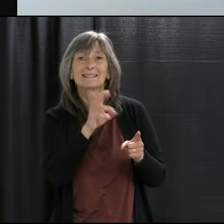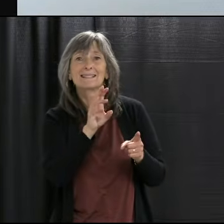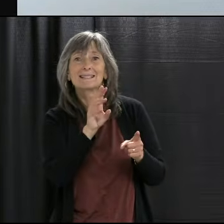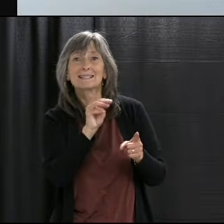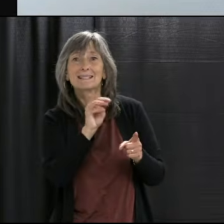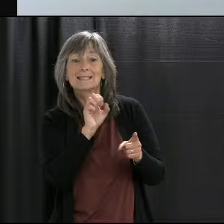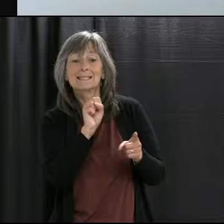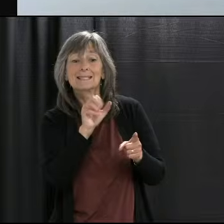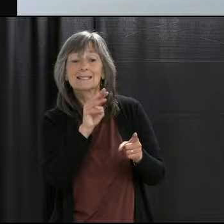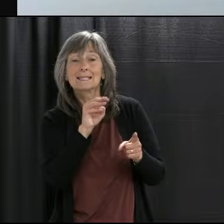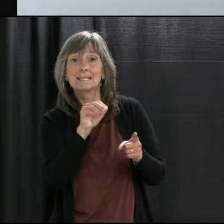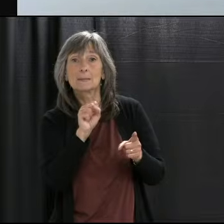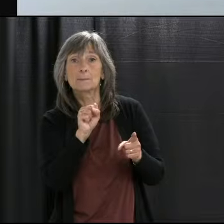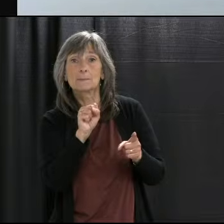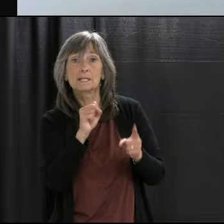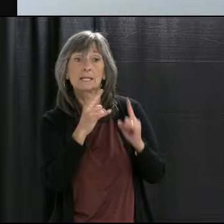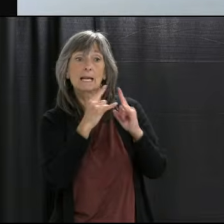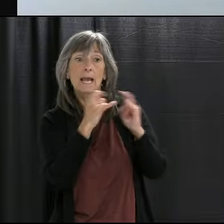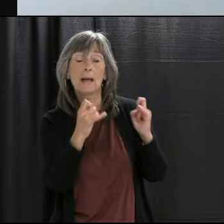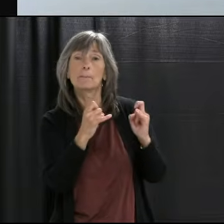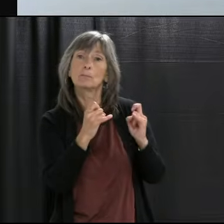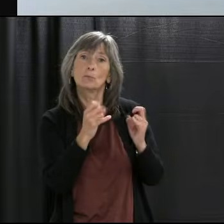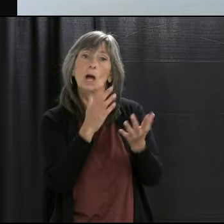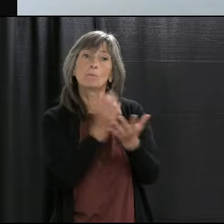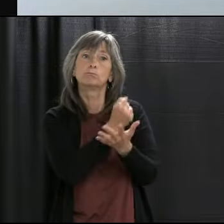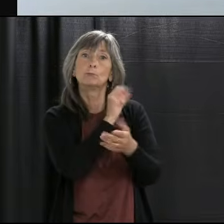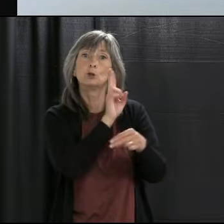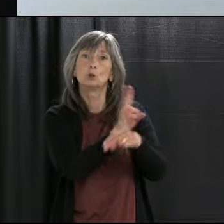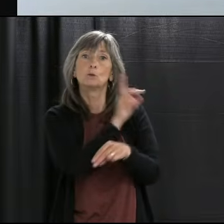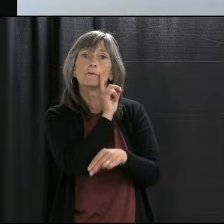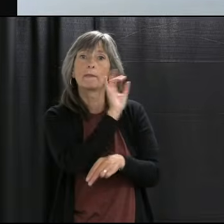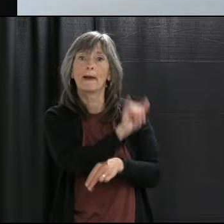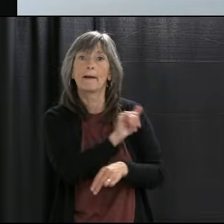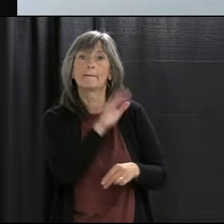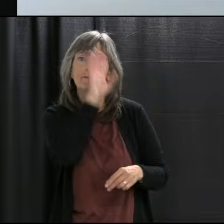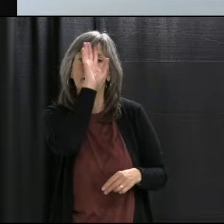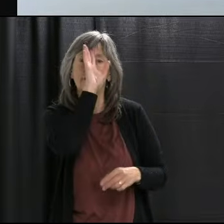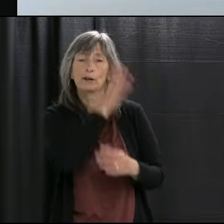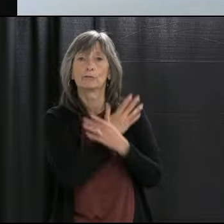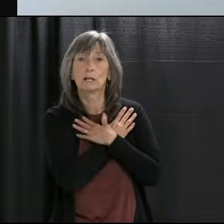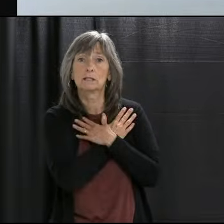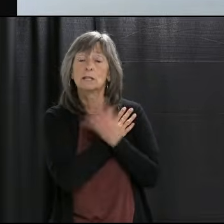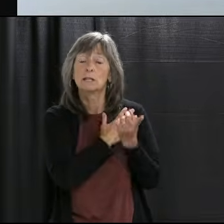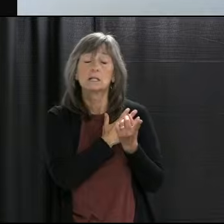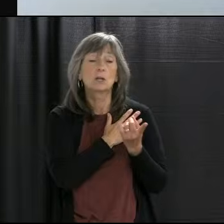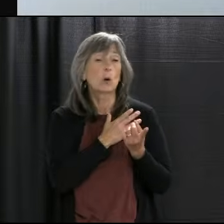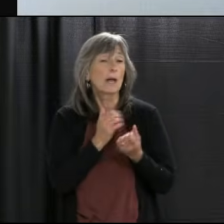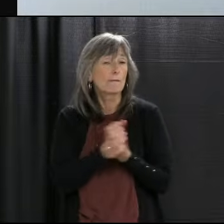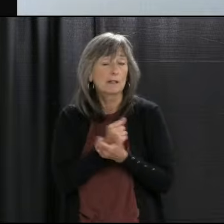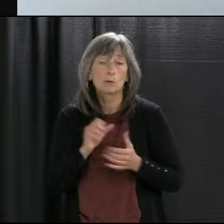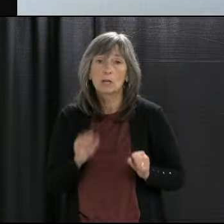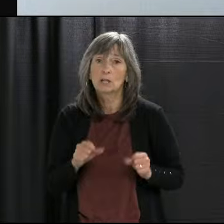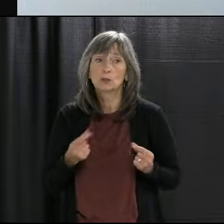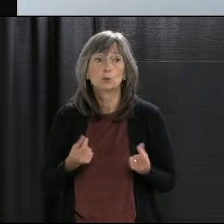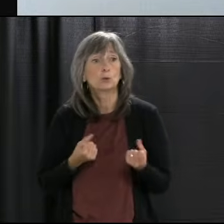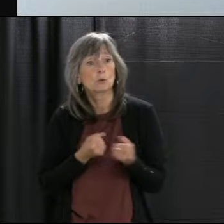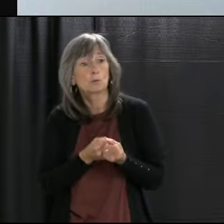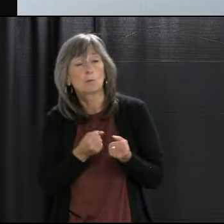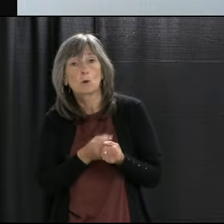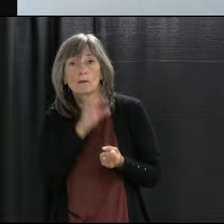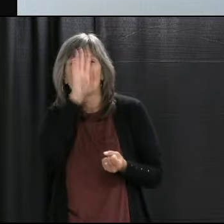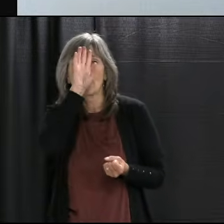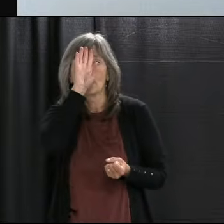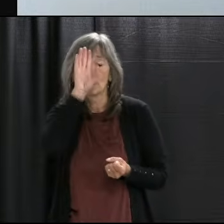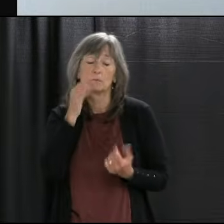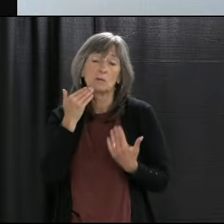pay attention where we can to supporting the physical well-being of the firefighters. And again, I would echo the Premier in thanking them